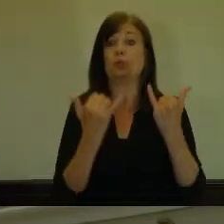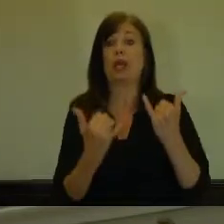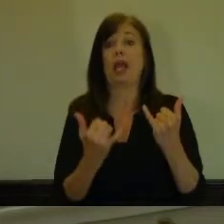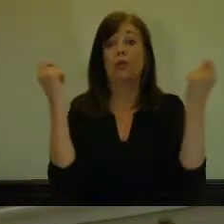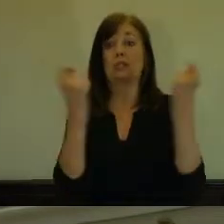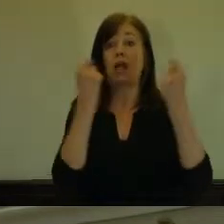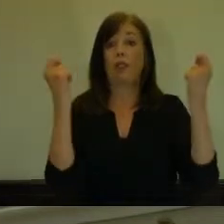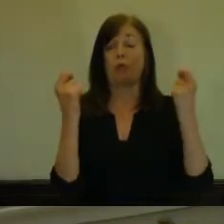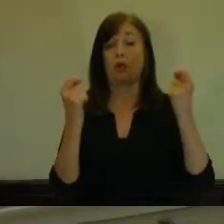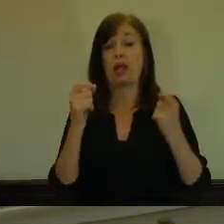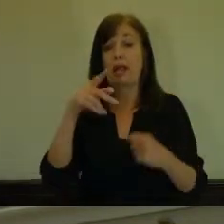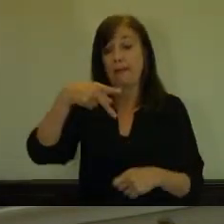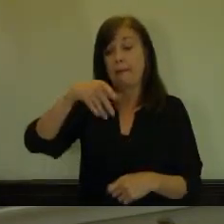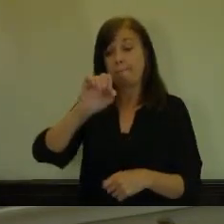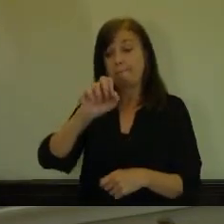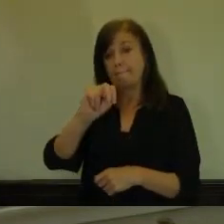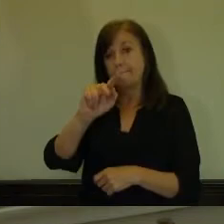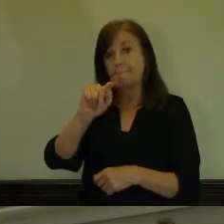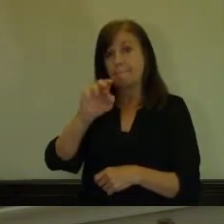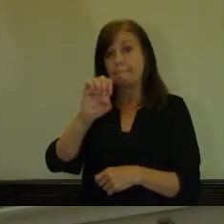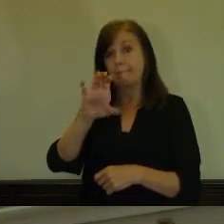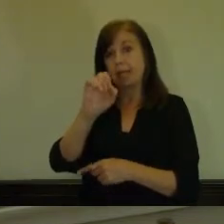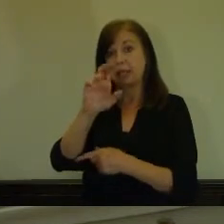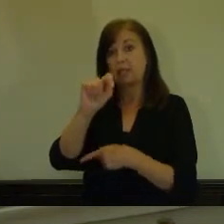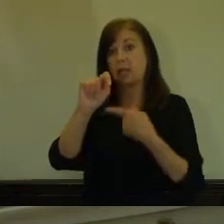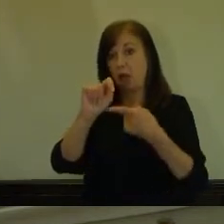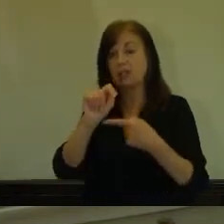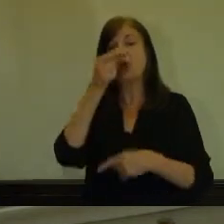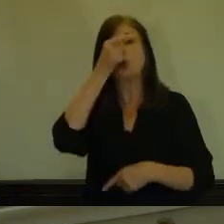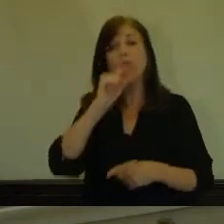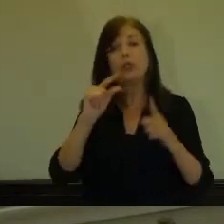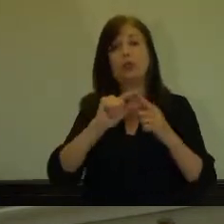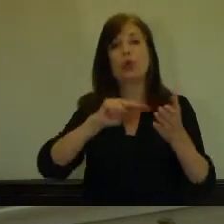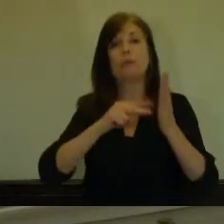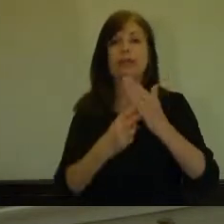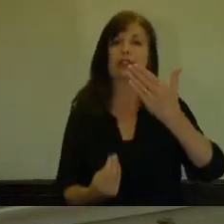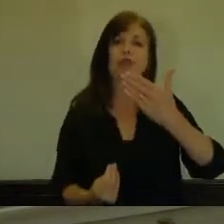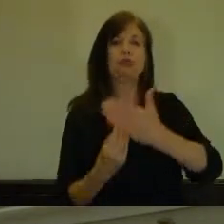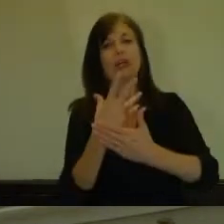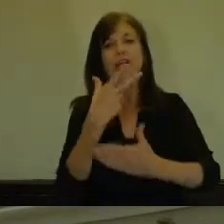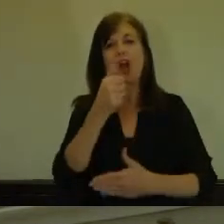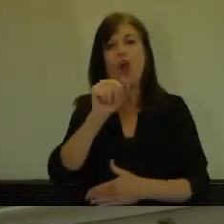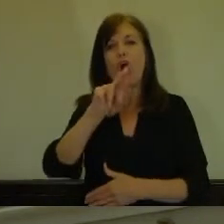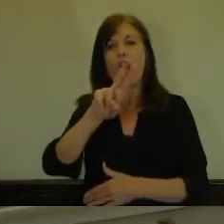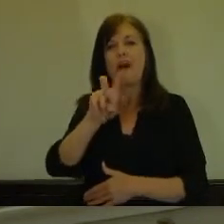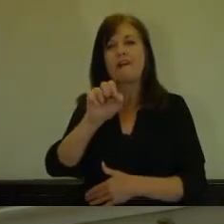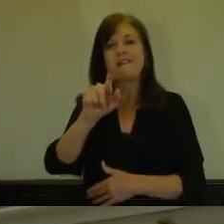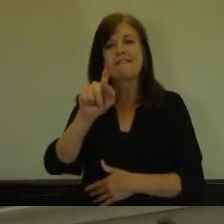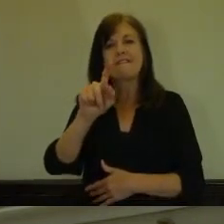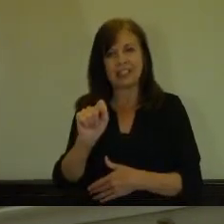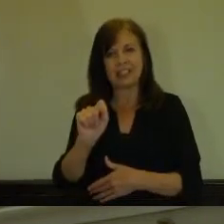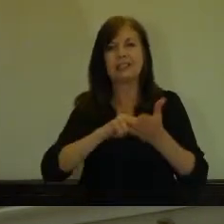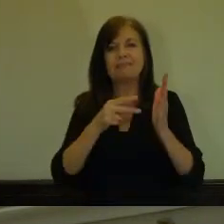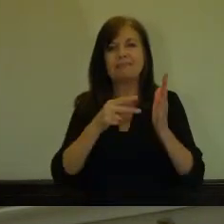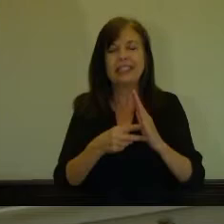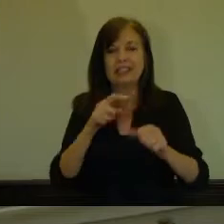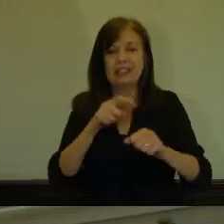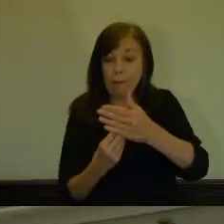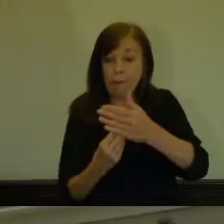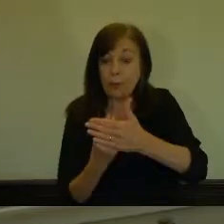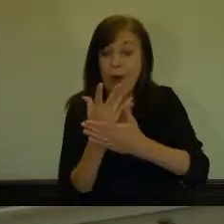Pentecost, which in the Greek means the spring harvest, a time when something is ripe and